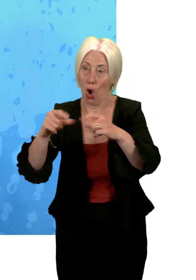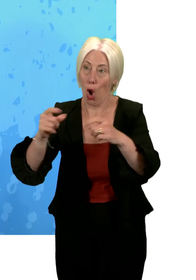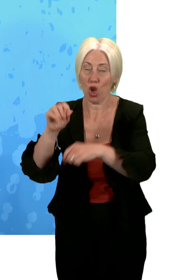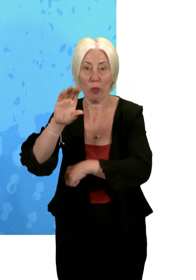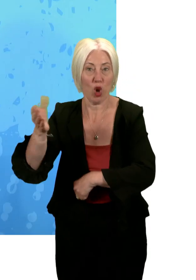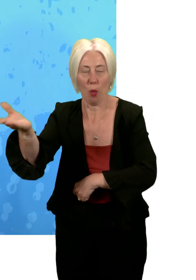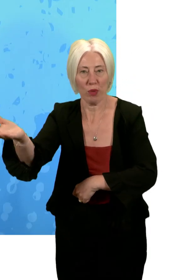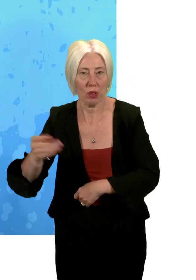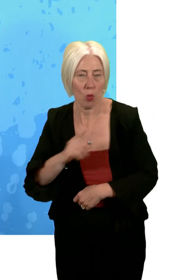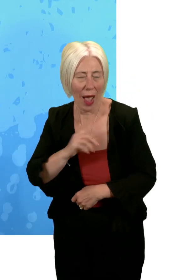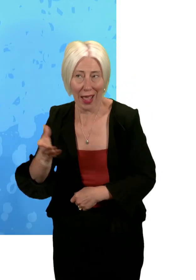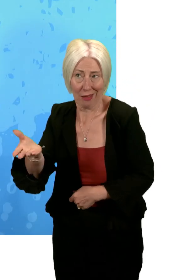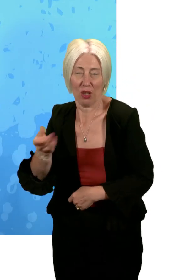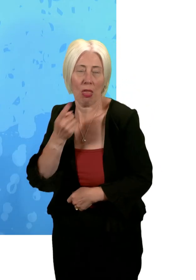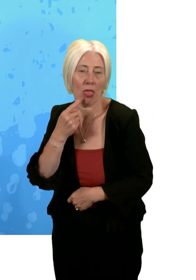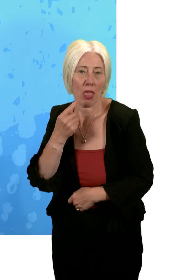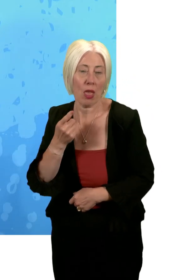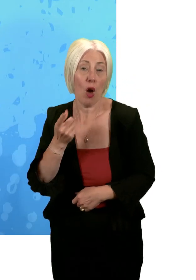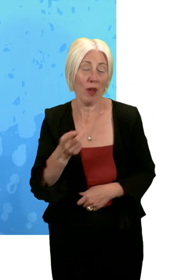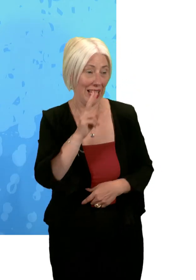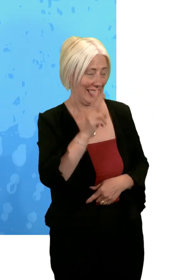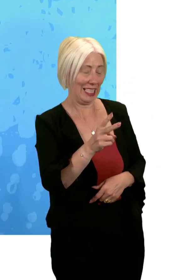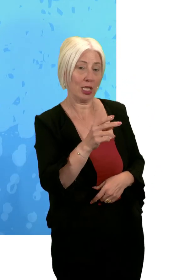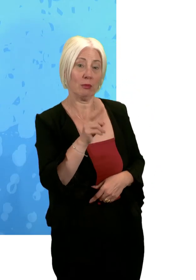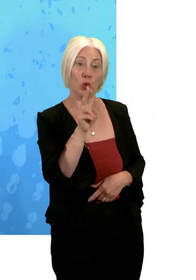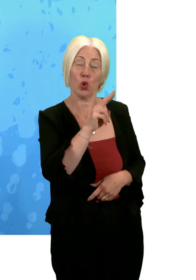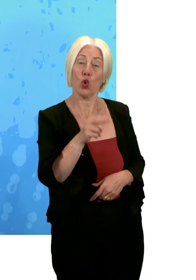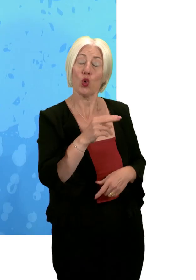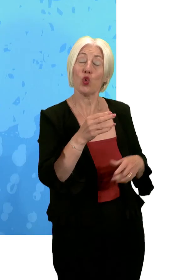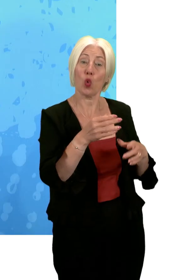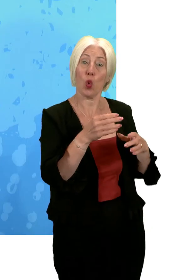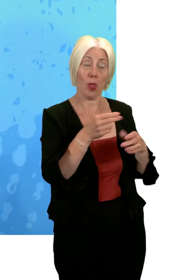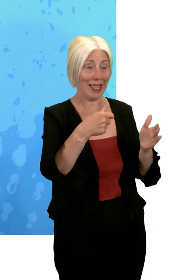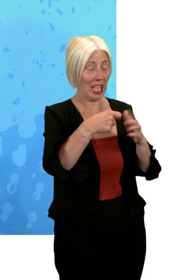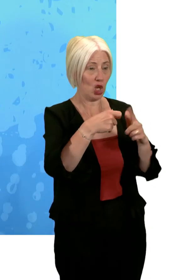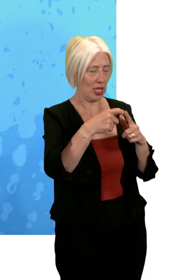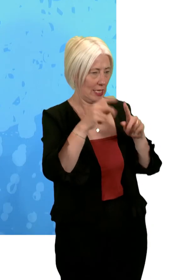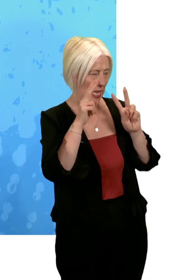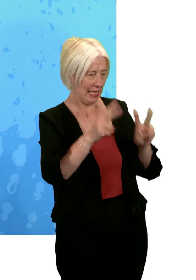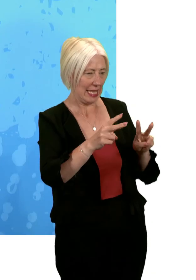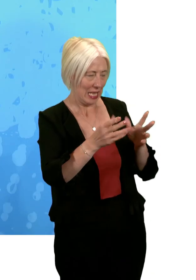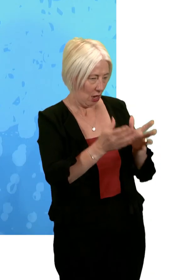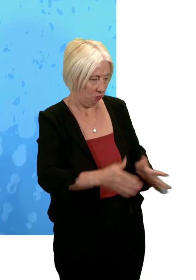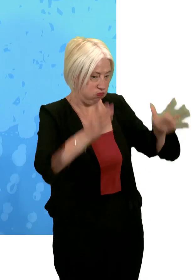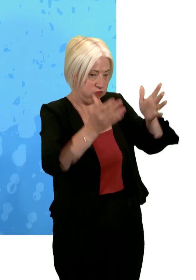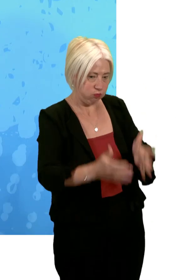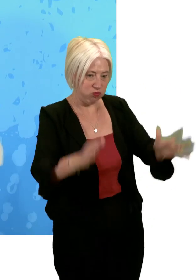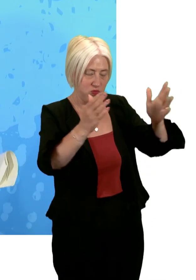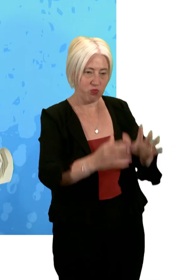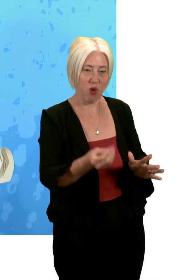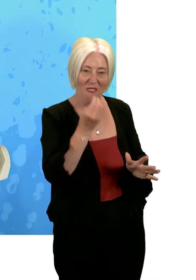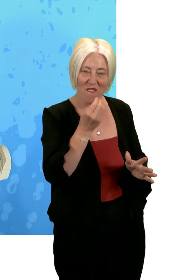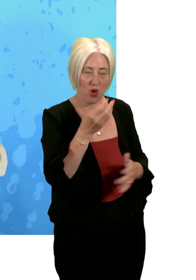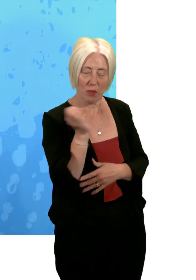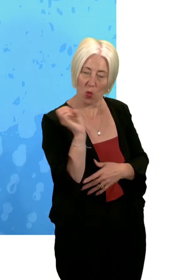You know, and when I go into school meals, all I see is gallons and gallons and gallons of wasted food. So anybody that knows anything